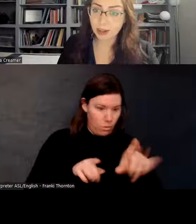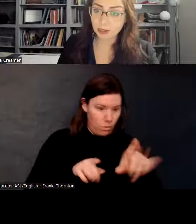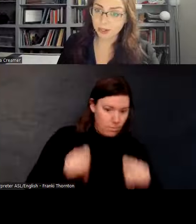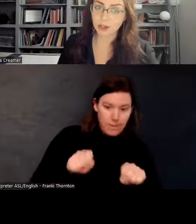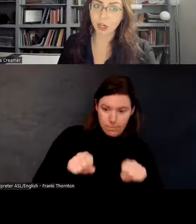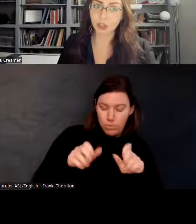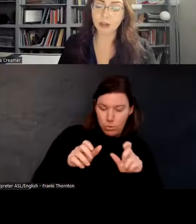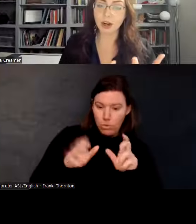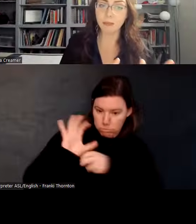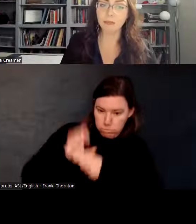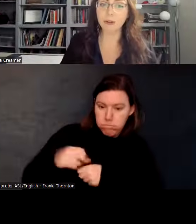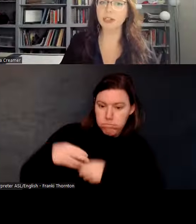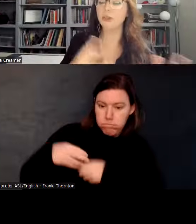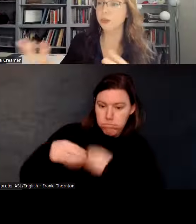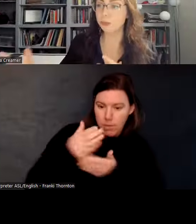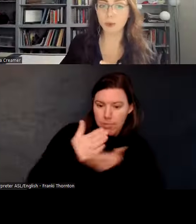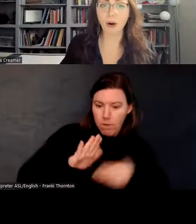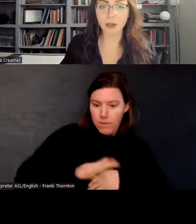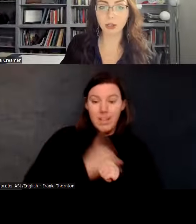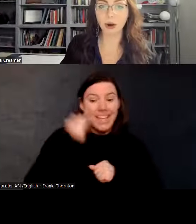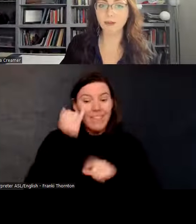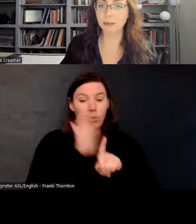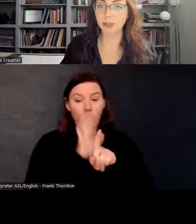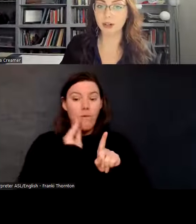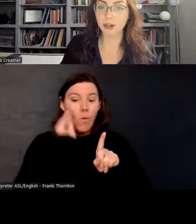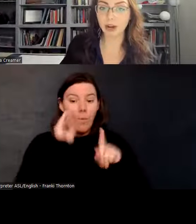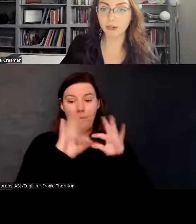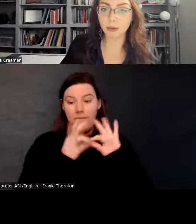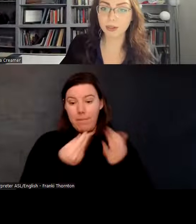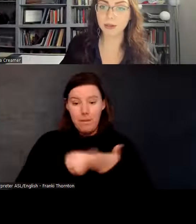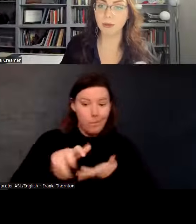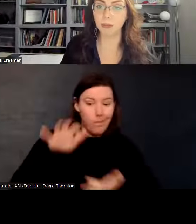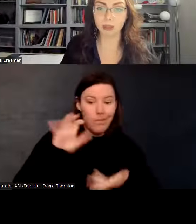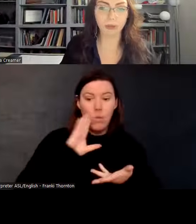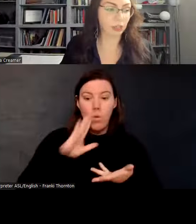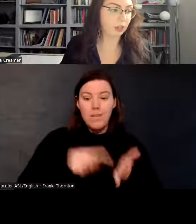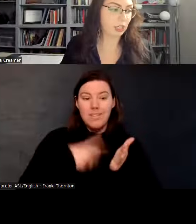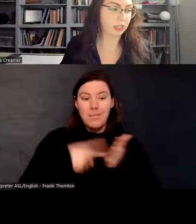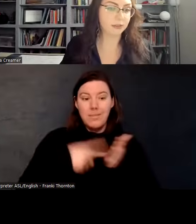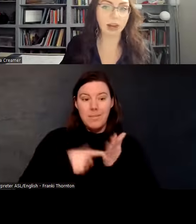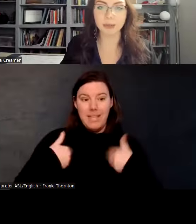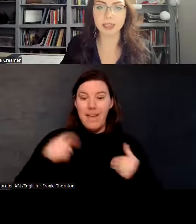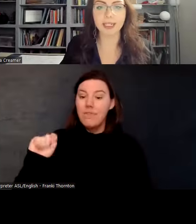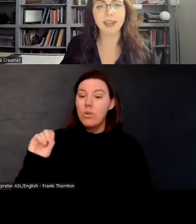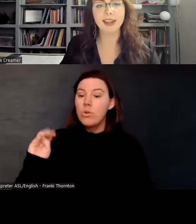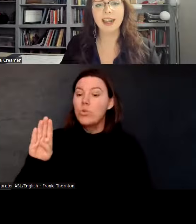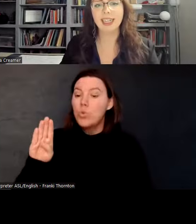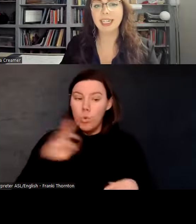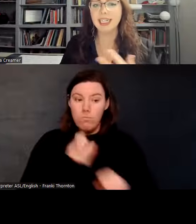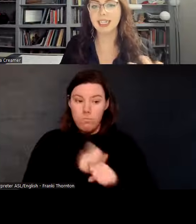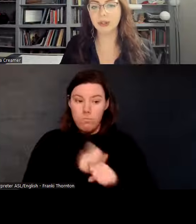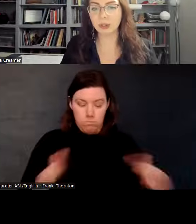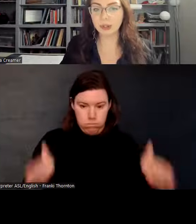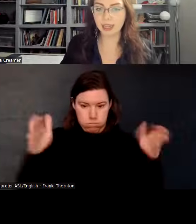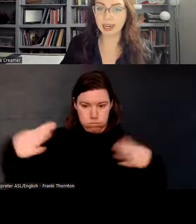wealthier households of Ashur, vaulted tombs were also often built under house floors to hold multiple generations of occupants, and